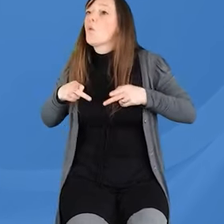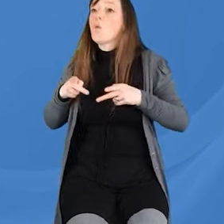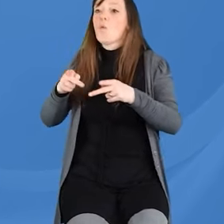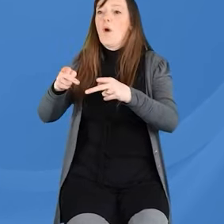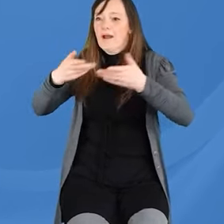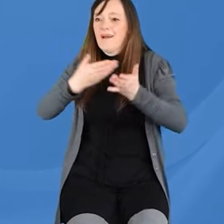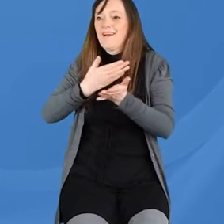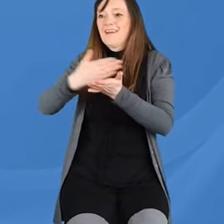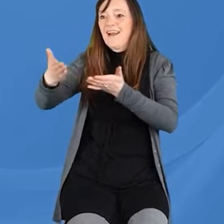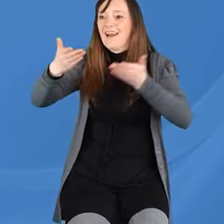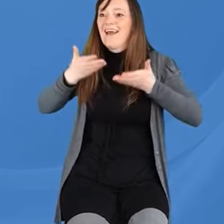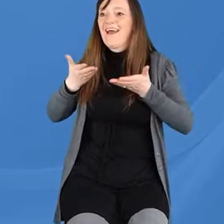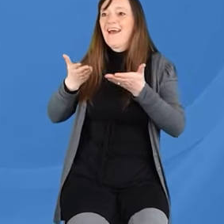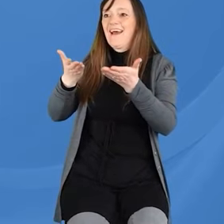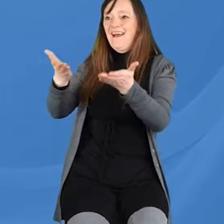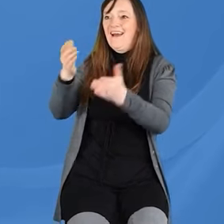me.